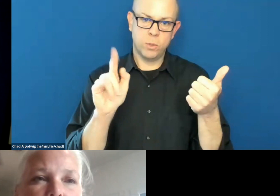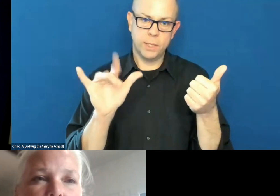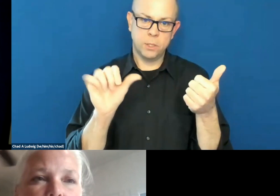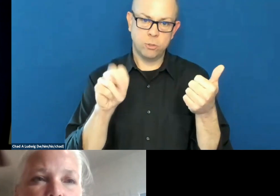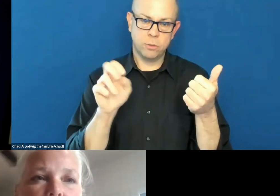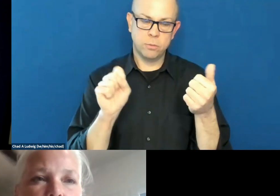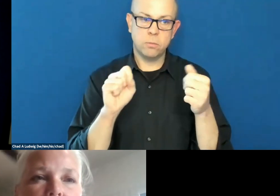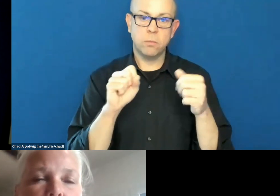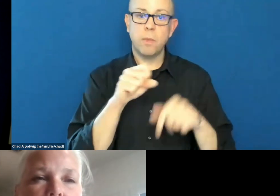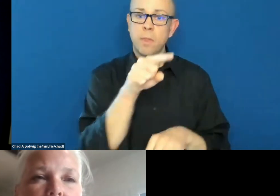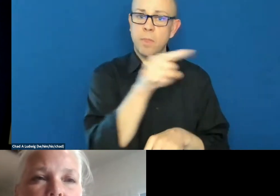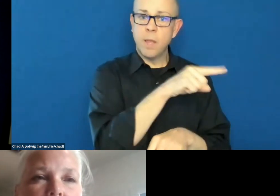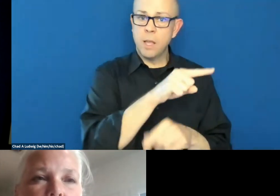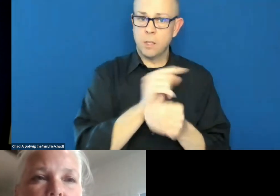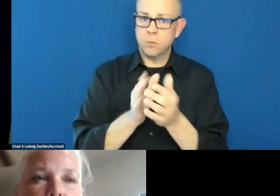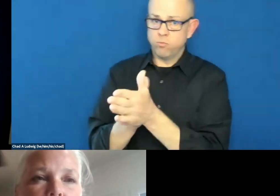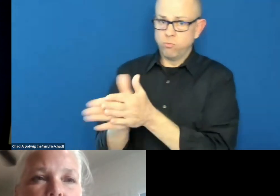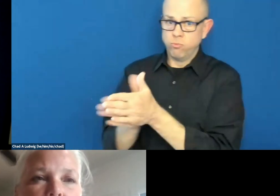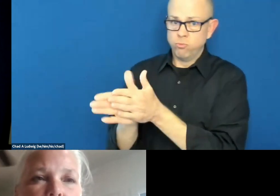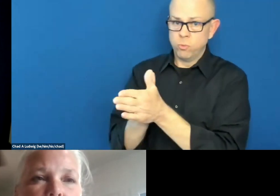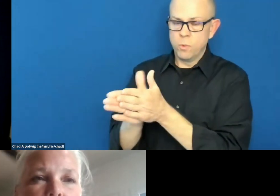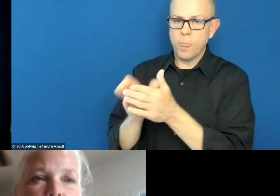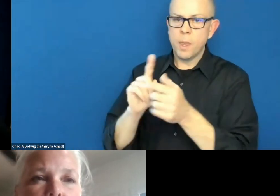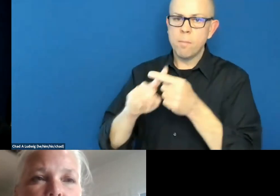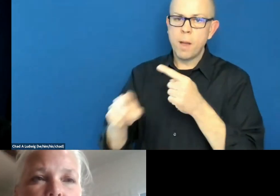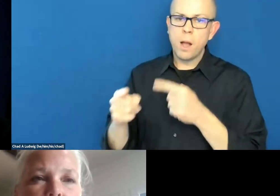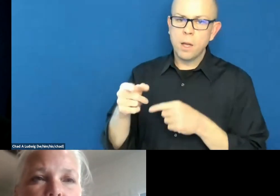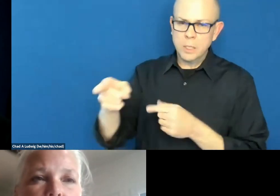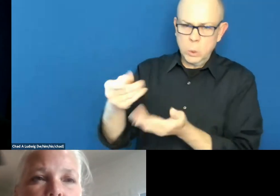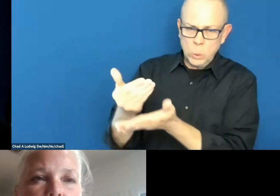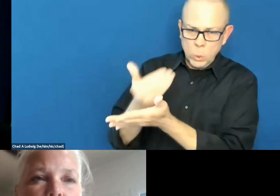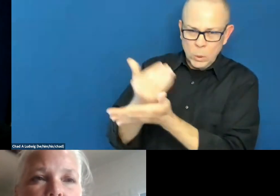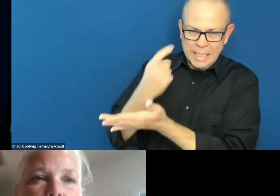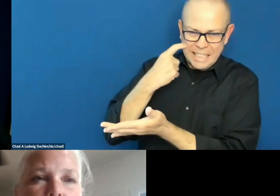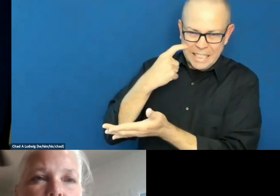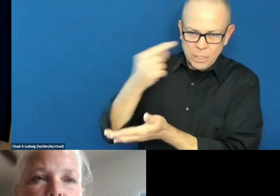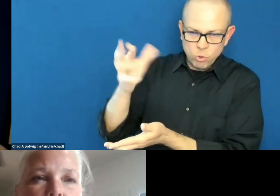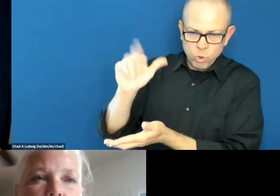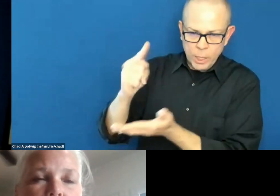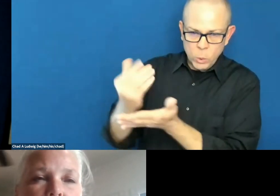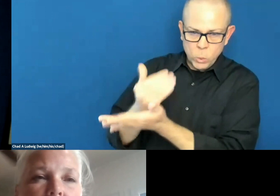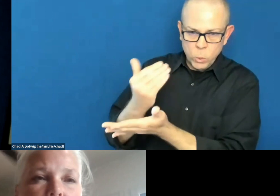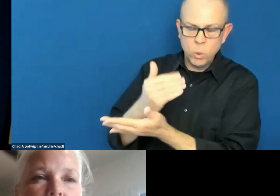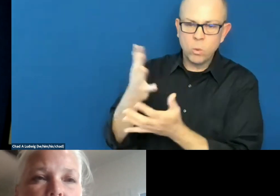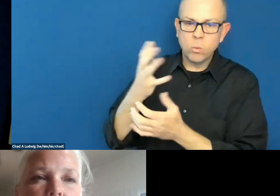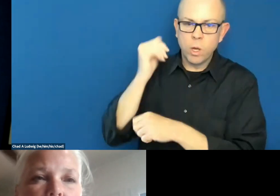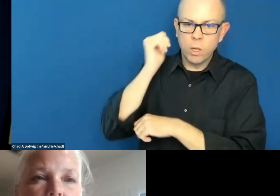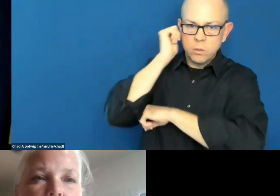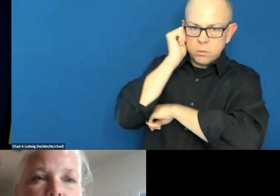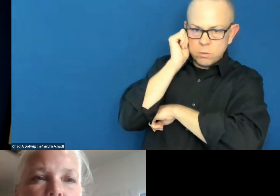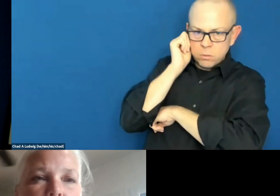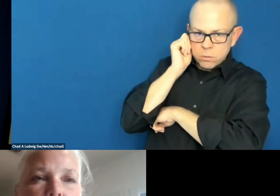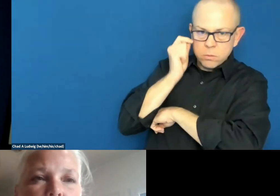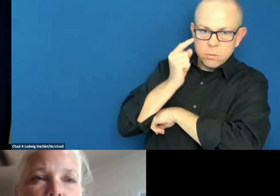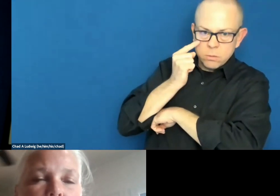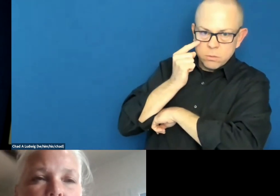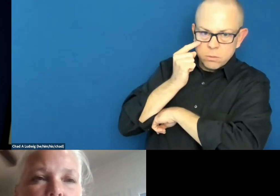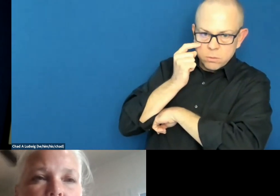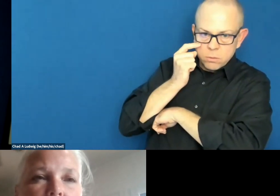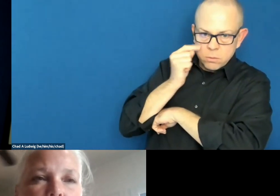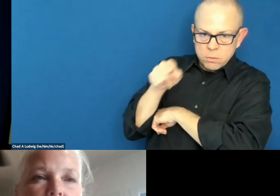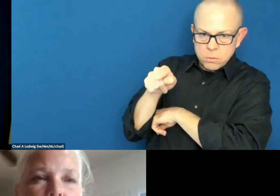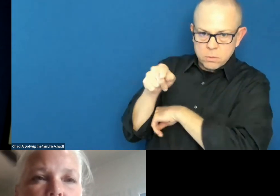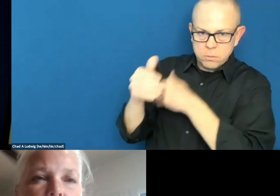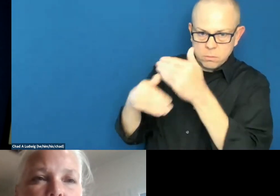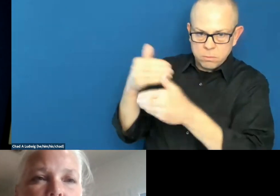I'm talking with 2 other foundations currently, and they have been very motivated to be involved, but their grants are pretty